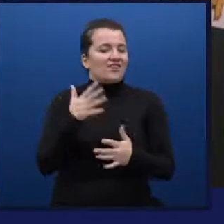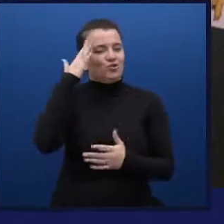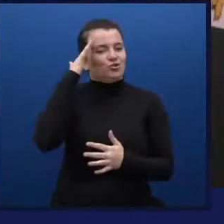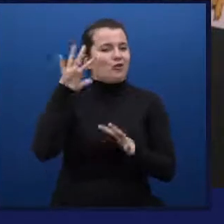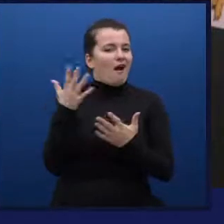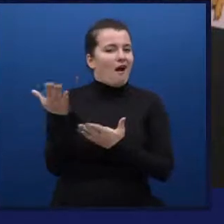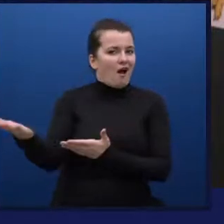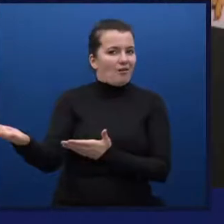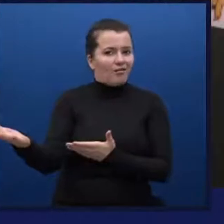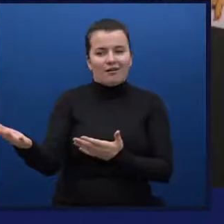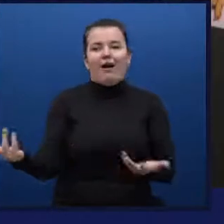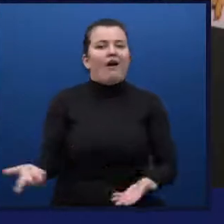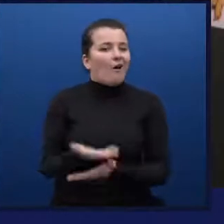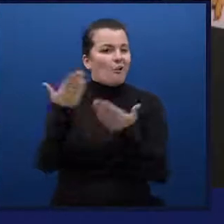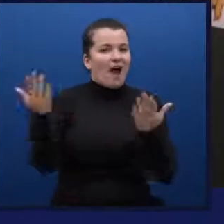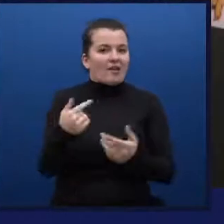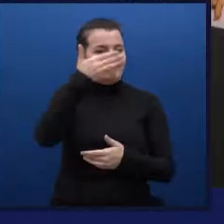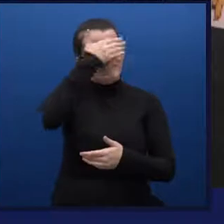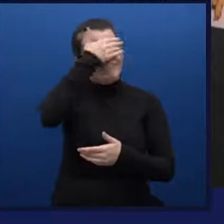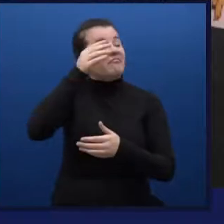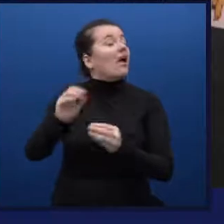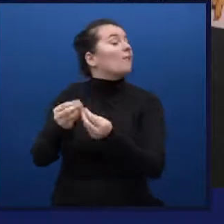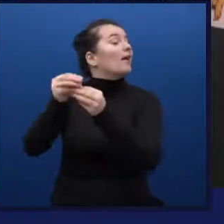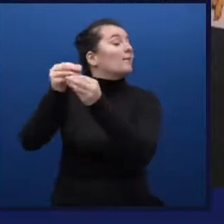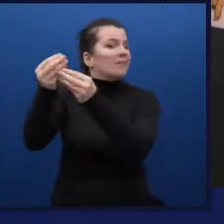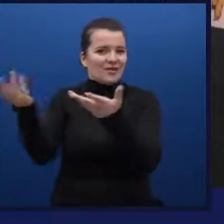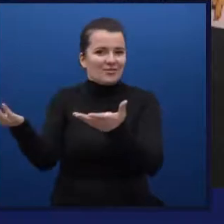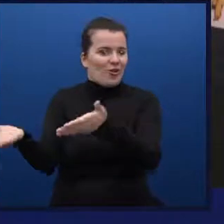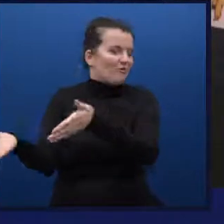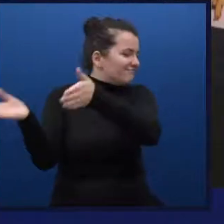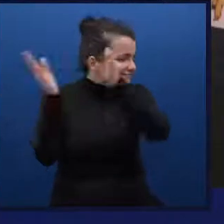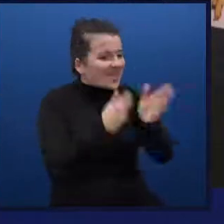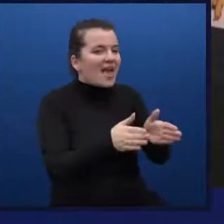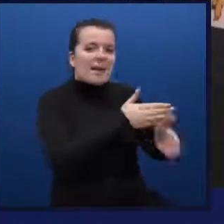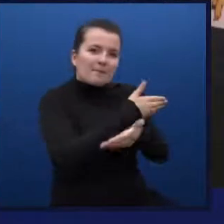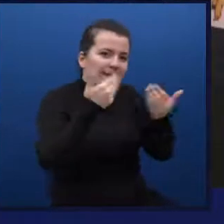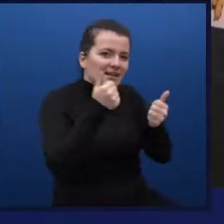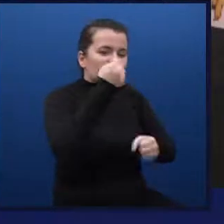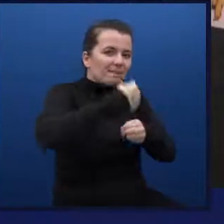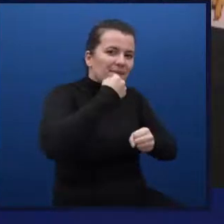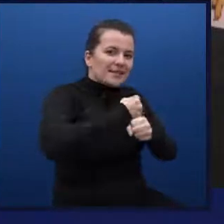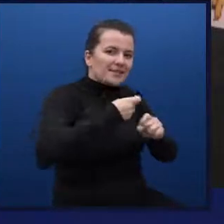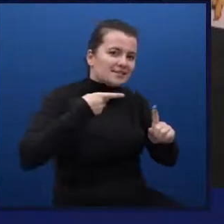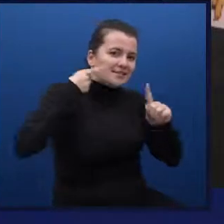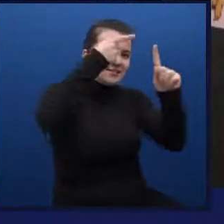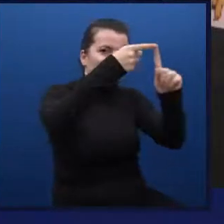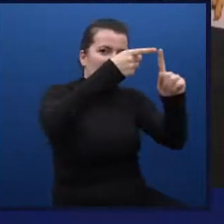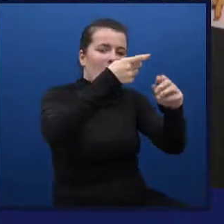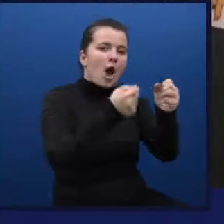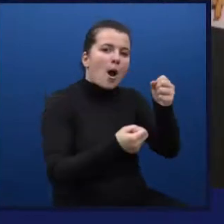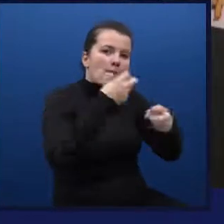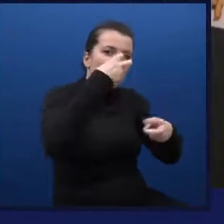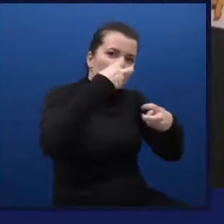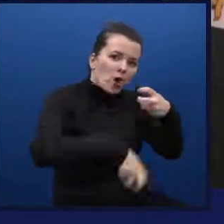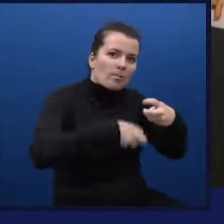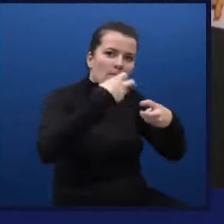it, have an understanding that there's responsibility behind using it, and they probably have some engineering practices behind